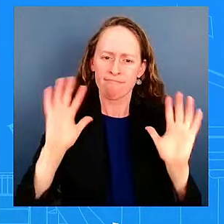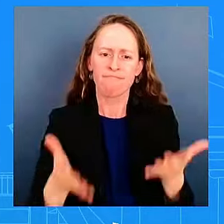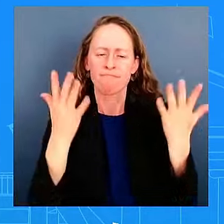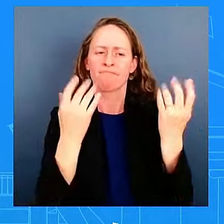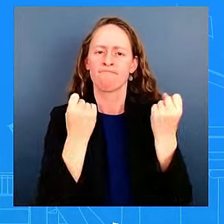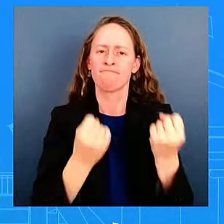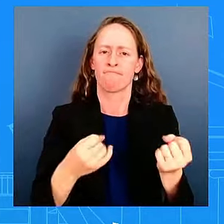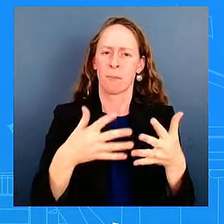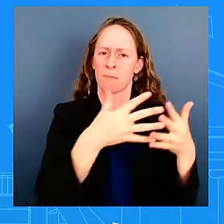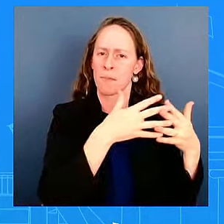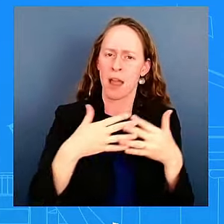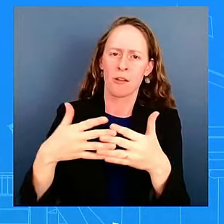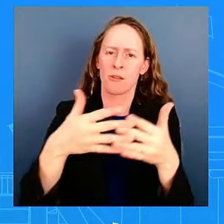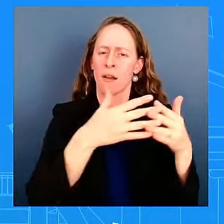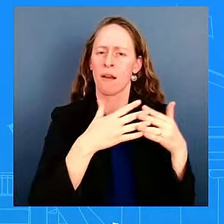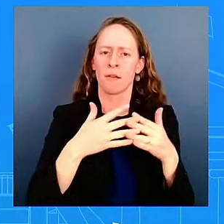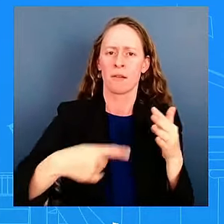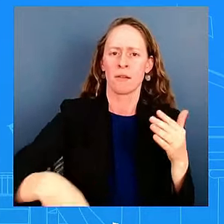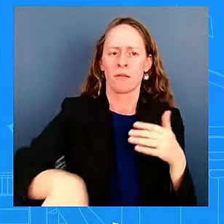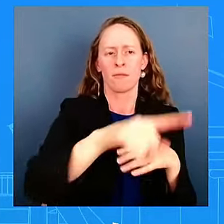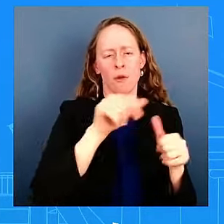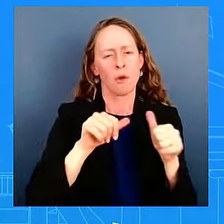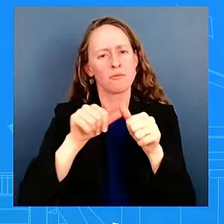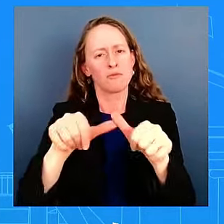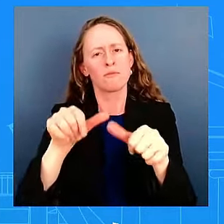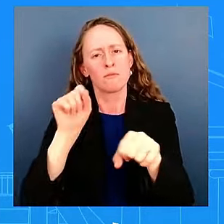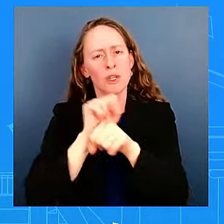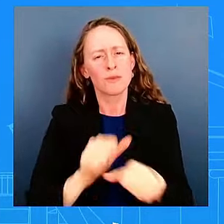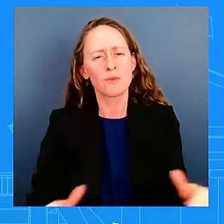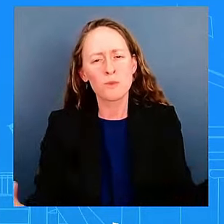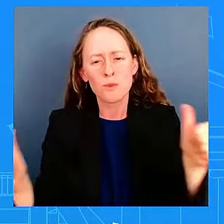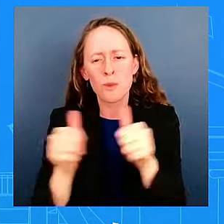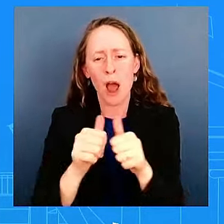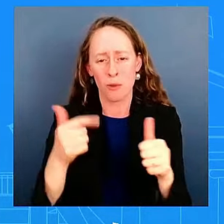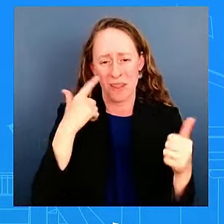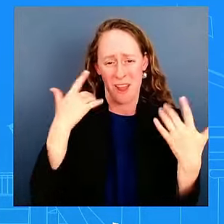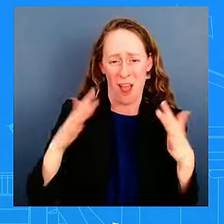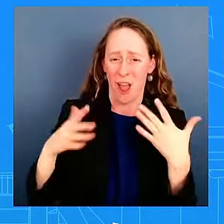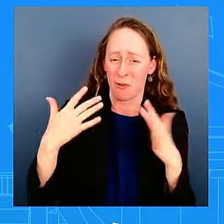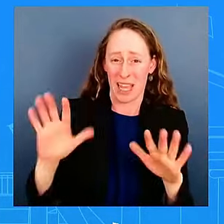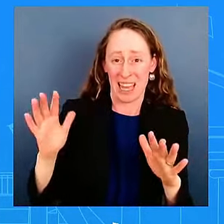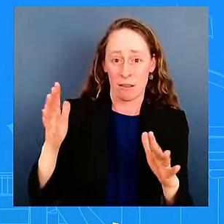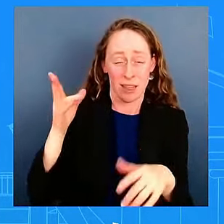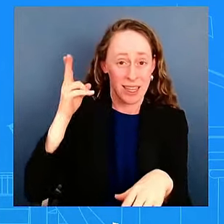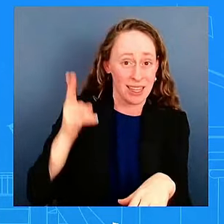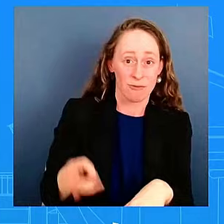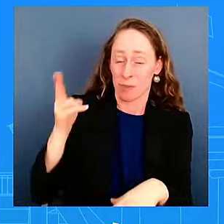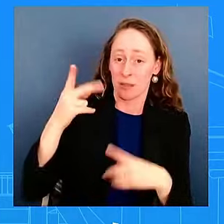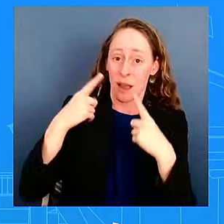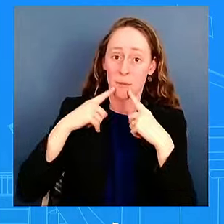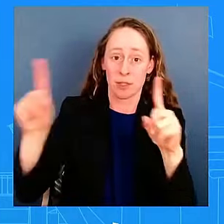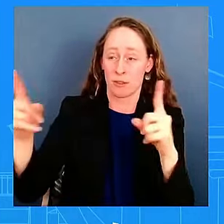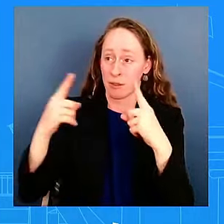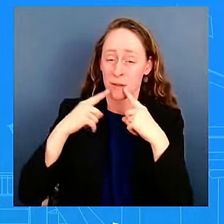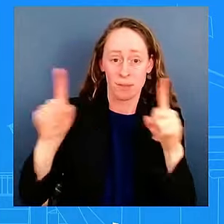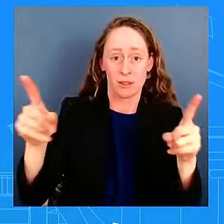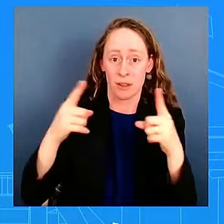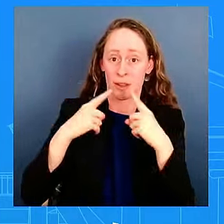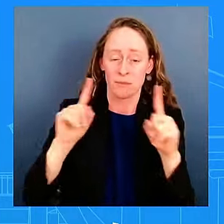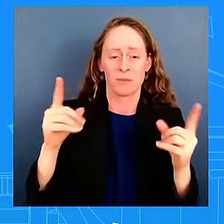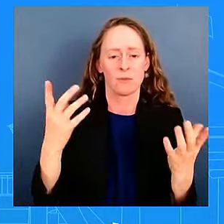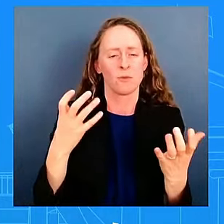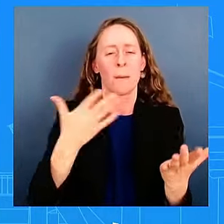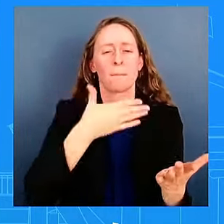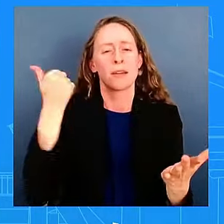unprecedented record. That's what the president wants to focus on the American family, the middle class, and that's what I can say about that. Good,